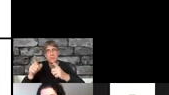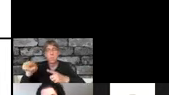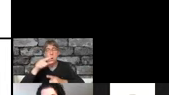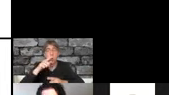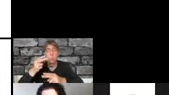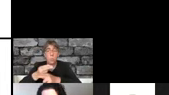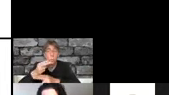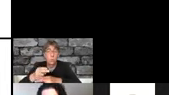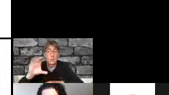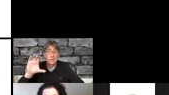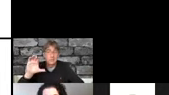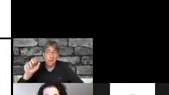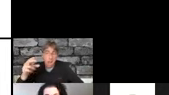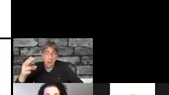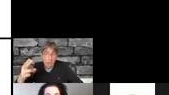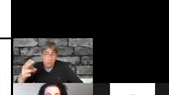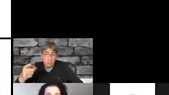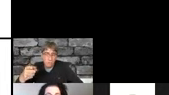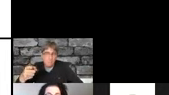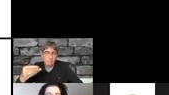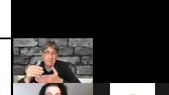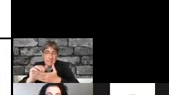this is important.